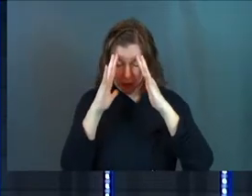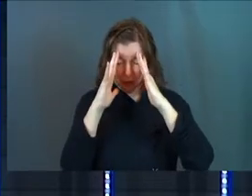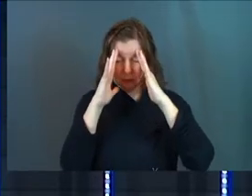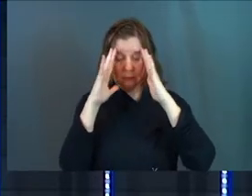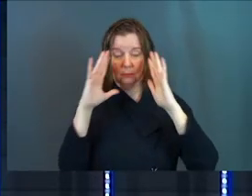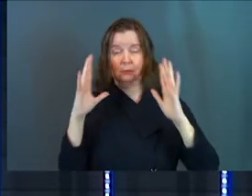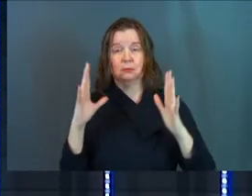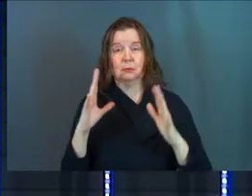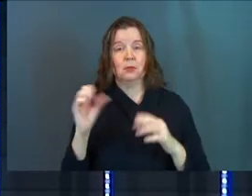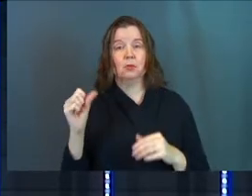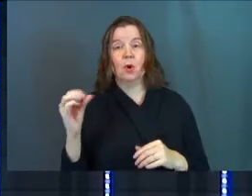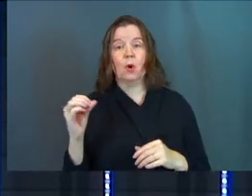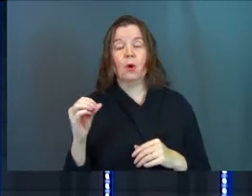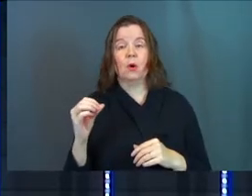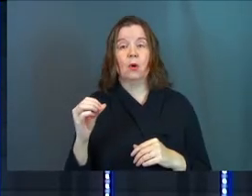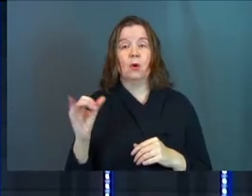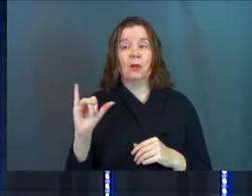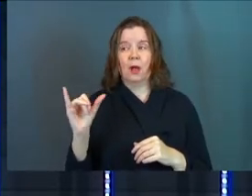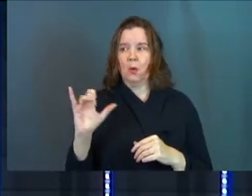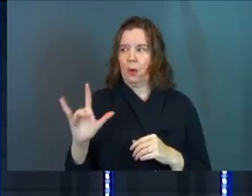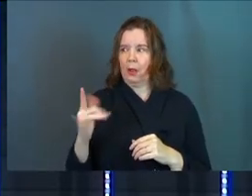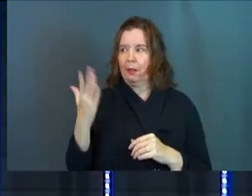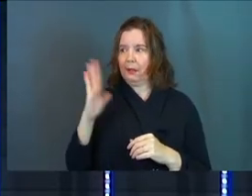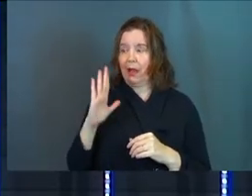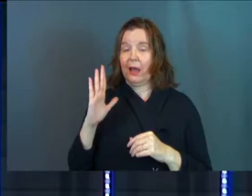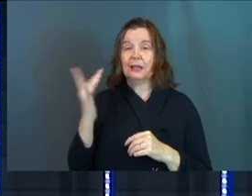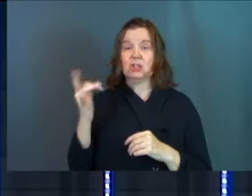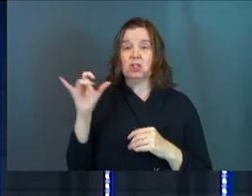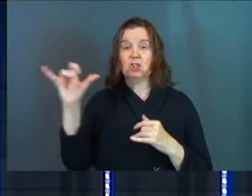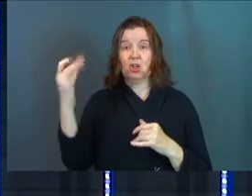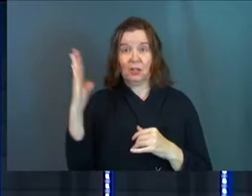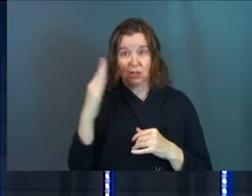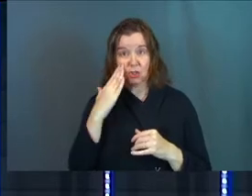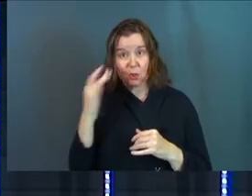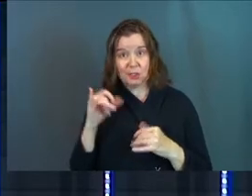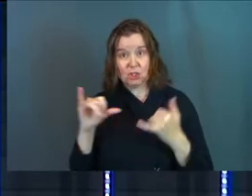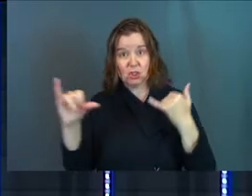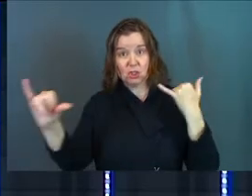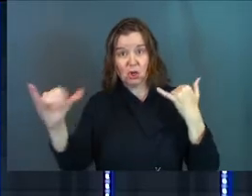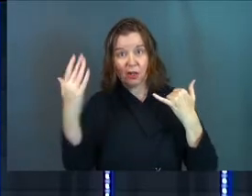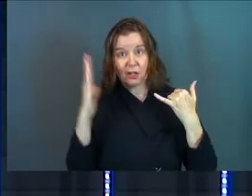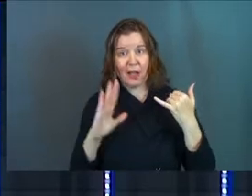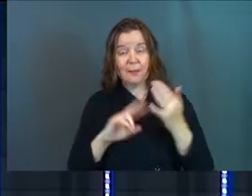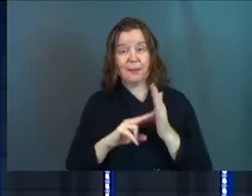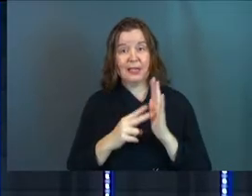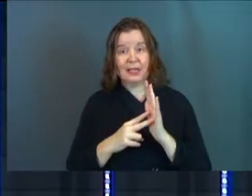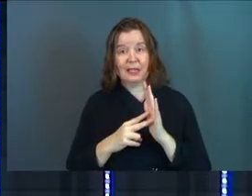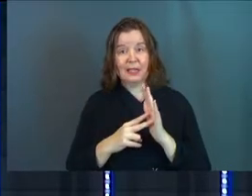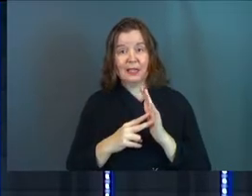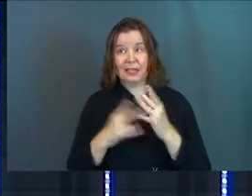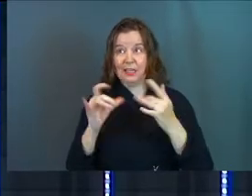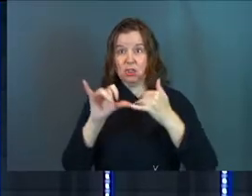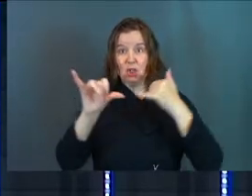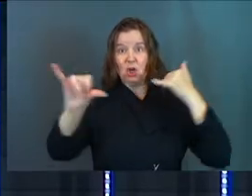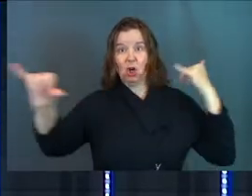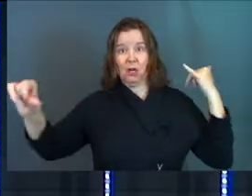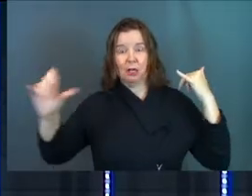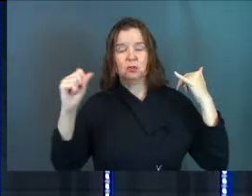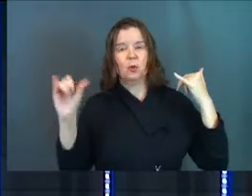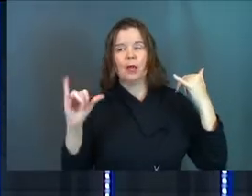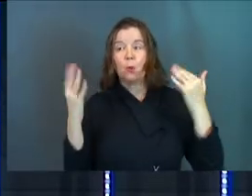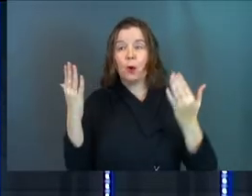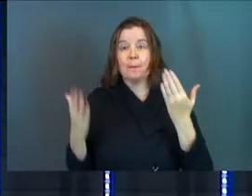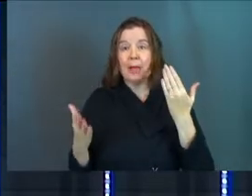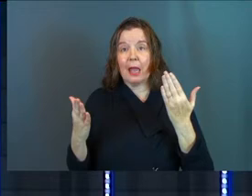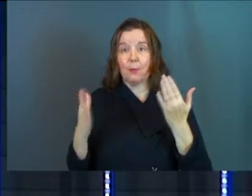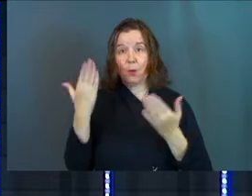sense? And so they're like, well, God is an eternal God. Do you know he's an eternal God? He exists in eternity. And so they're